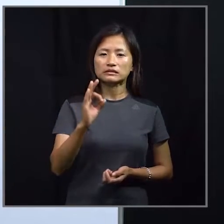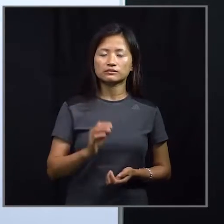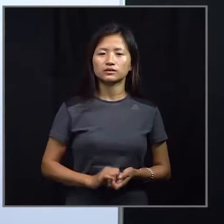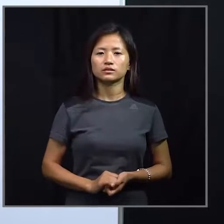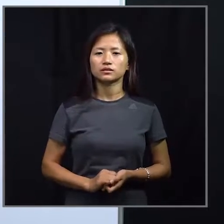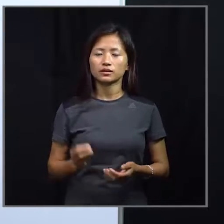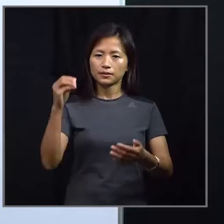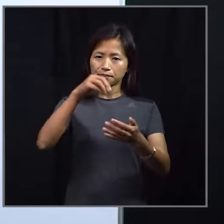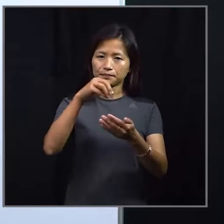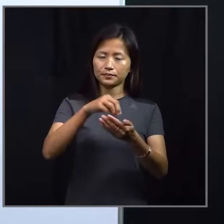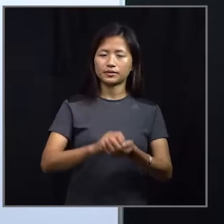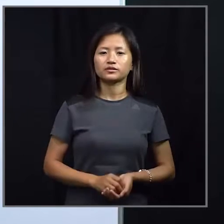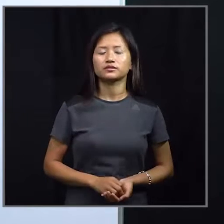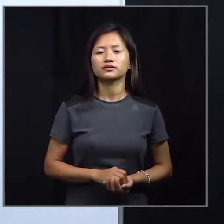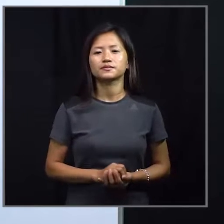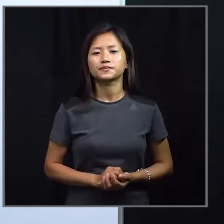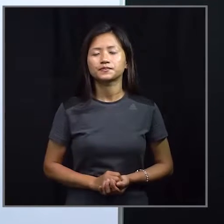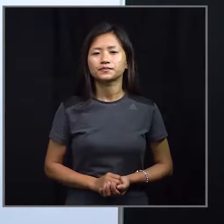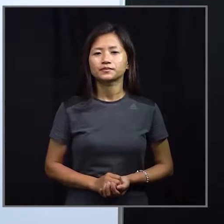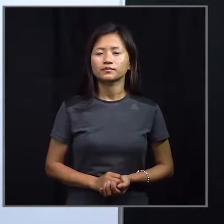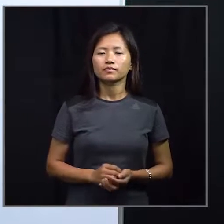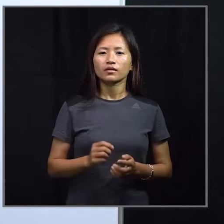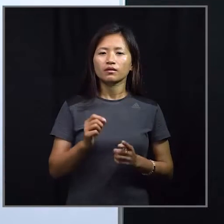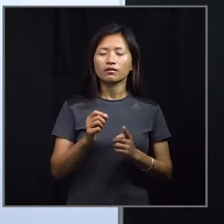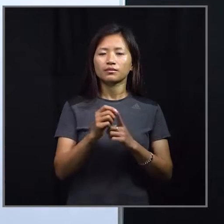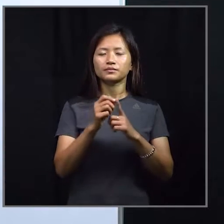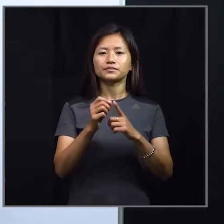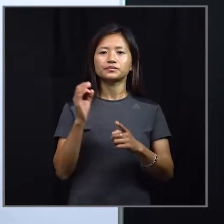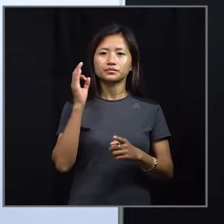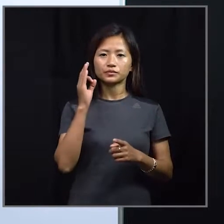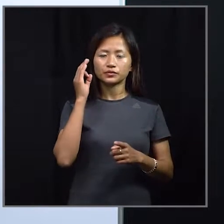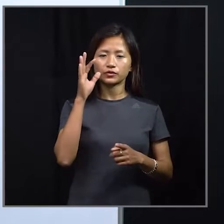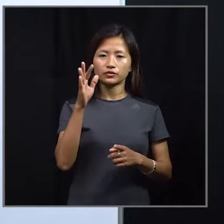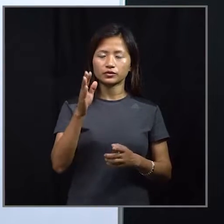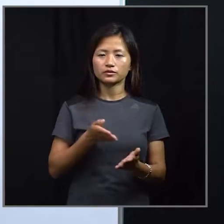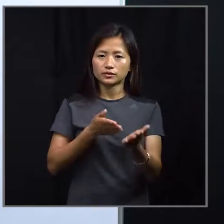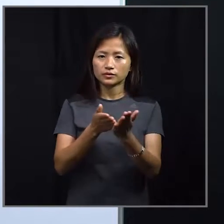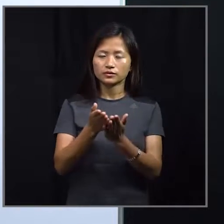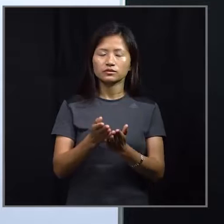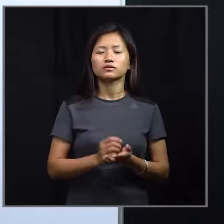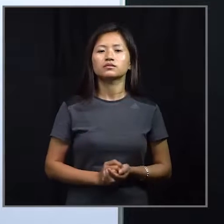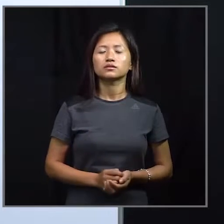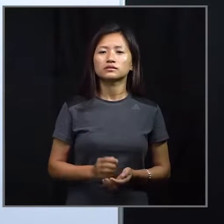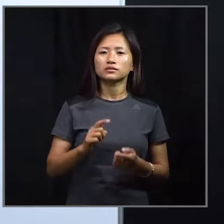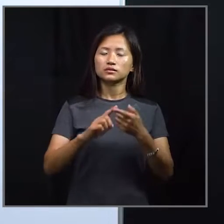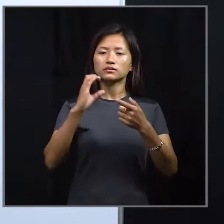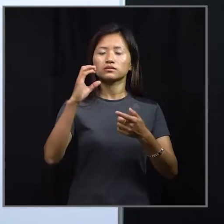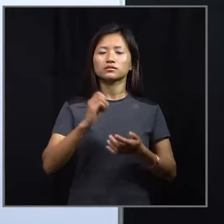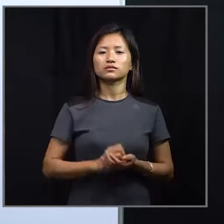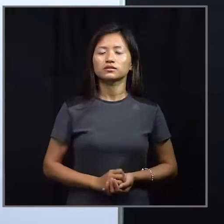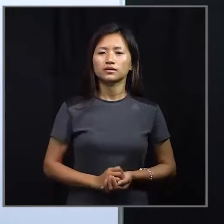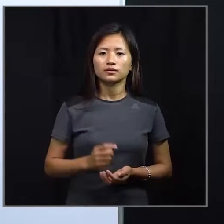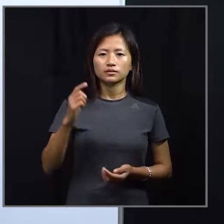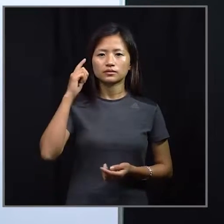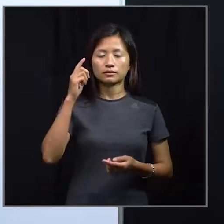reason I'm mentioning it. So even Professor Rubins also advocated that economics is purely